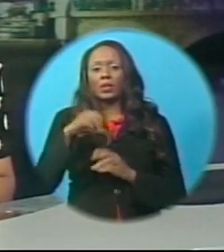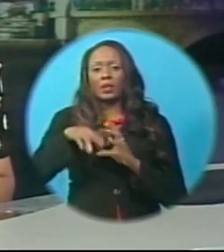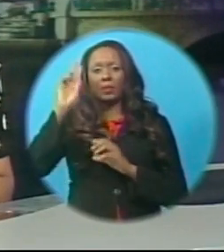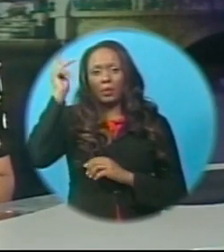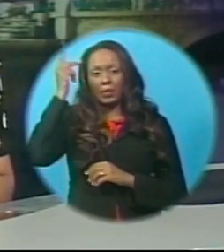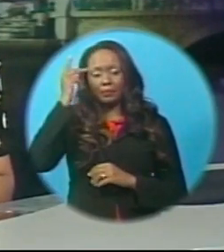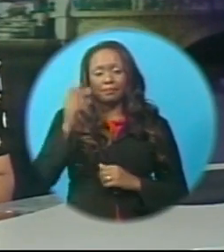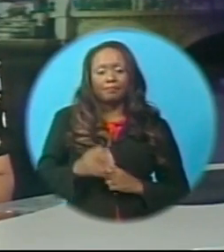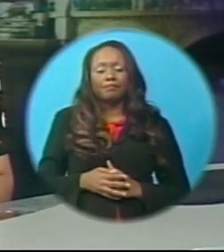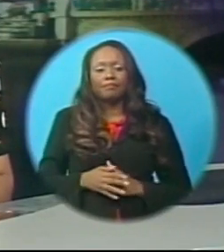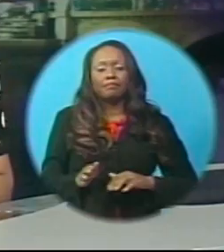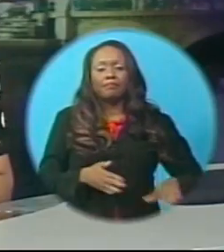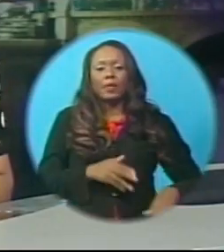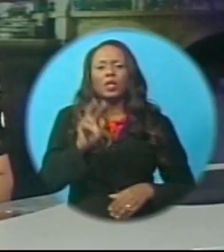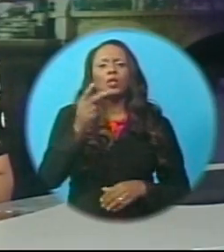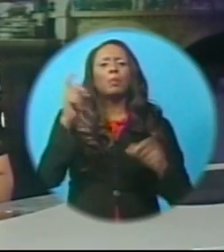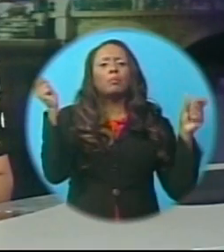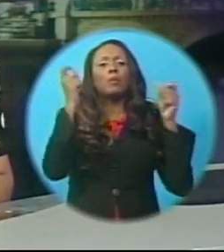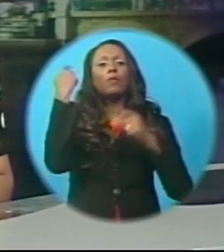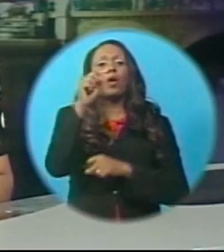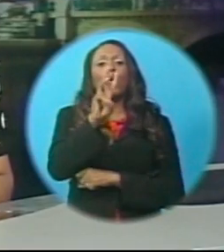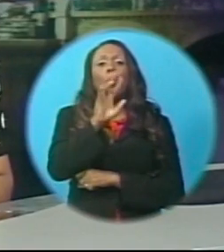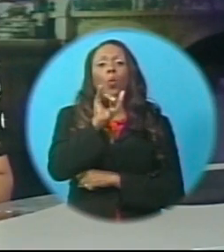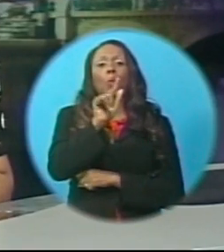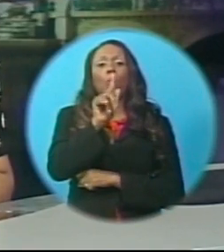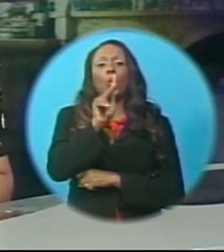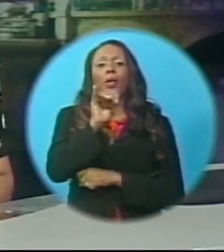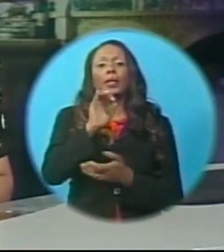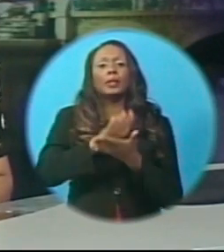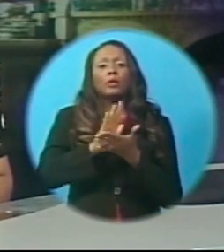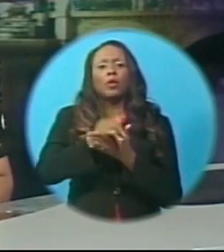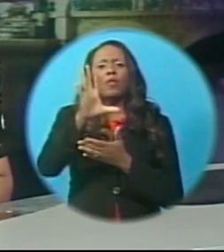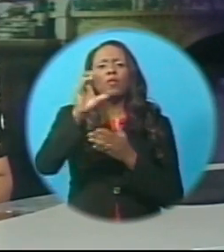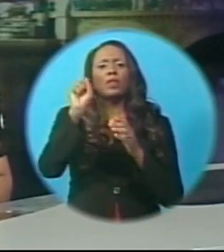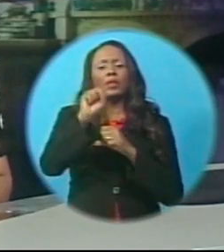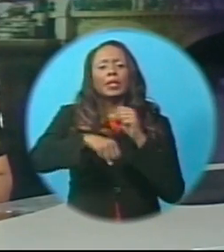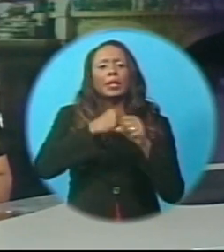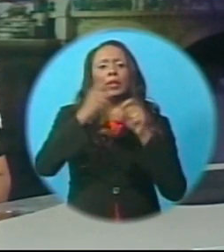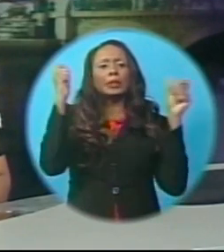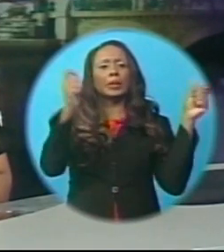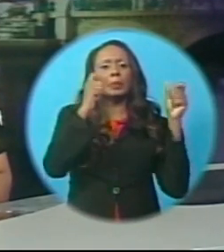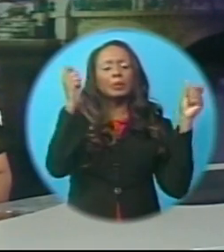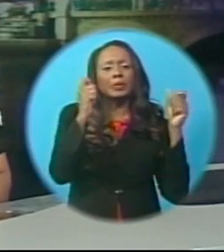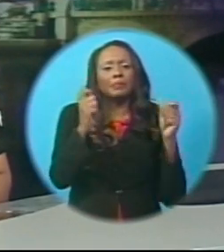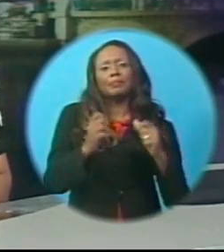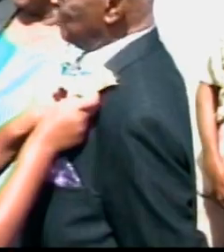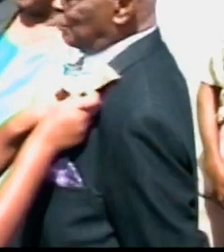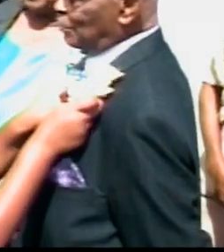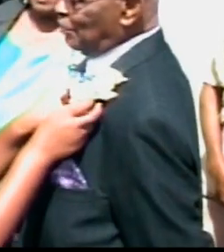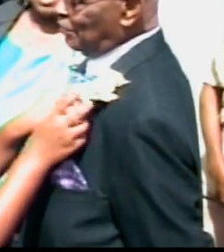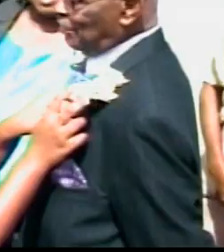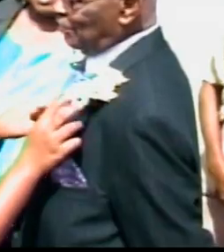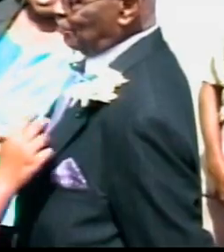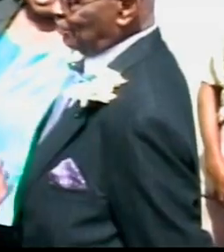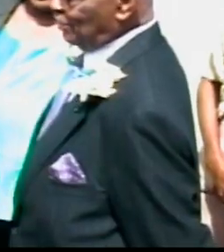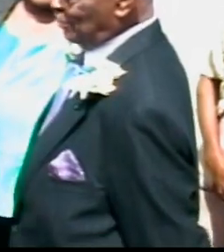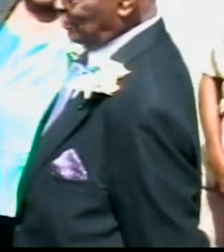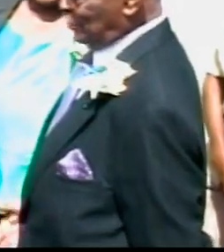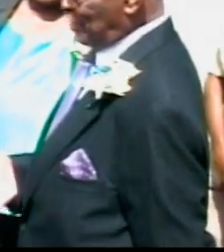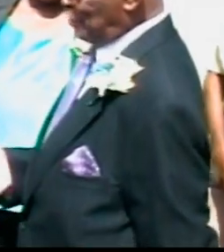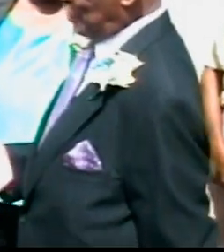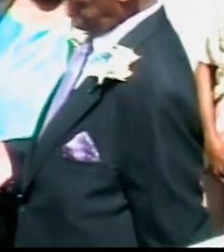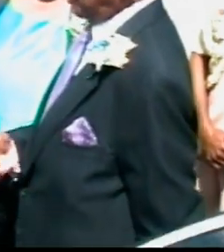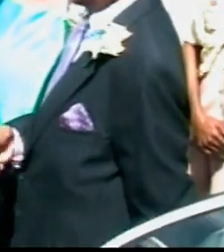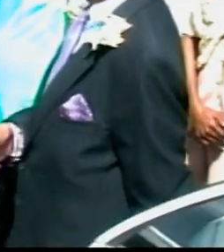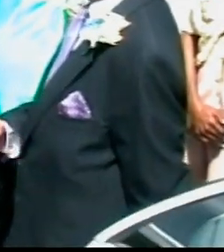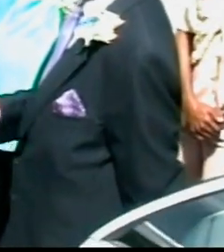celebration for the Wilkie Cumberbatch Primary School as it marked its 50th year of existence and that of the country. Governor-General Sir Elliot Belgrave toured the